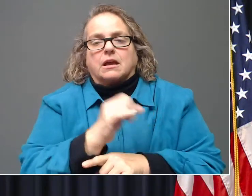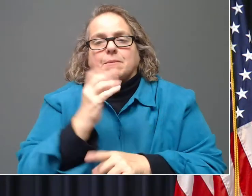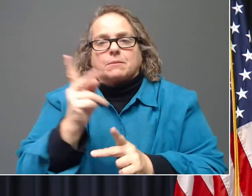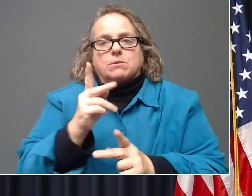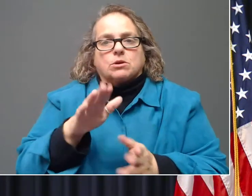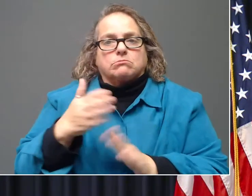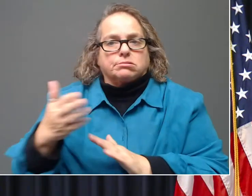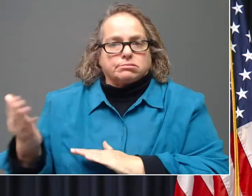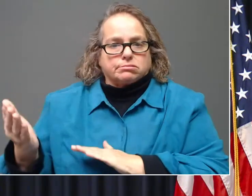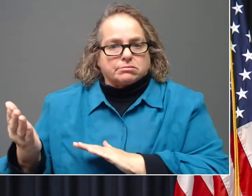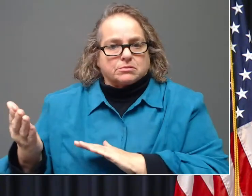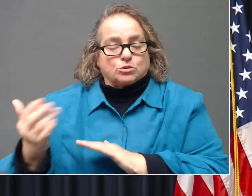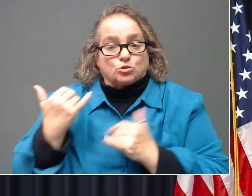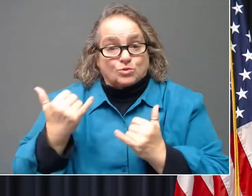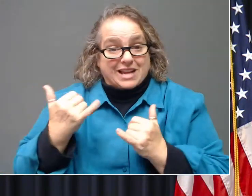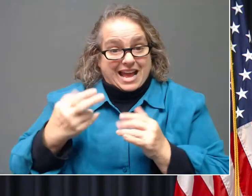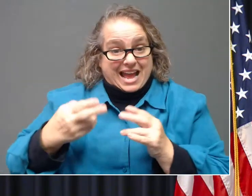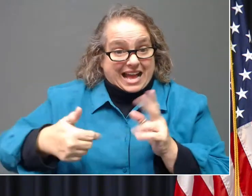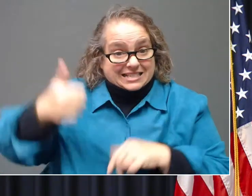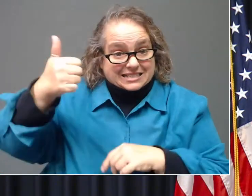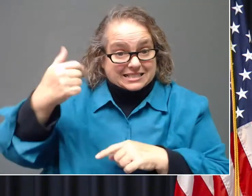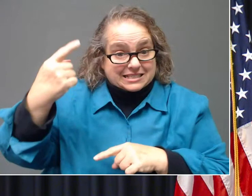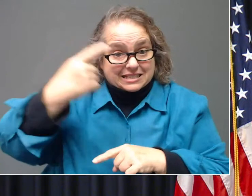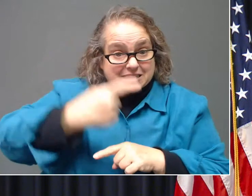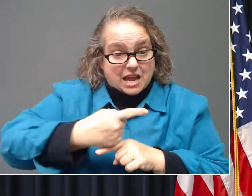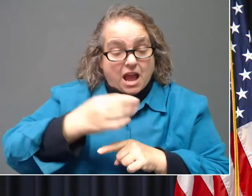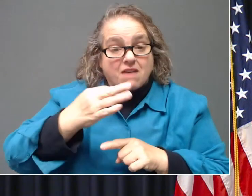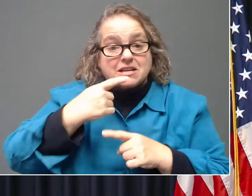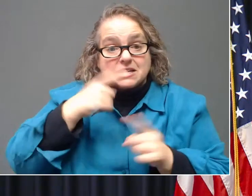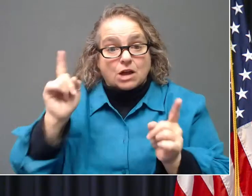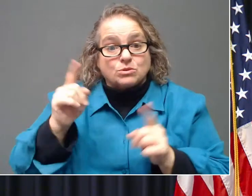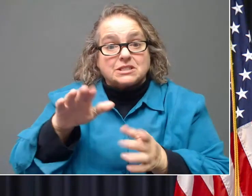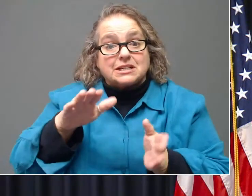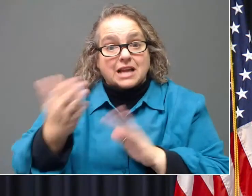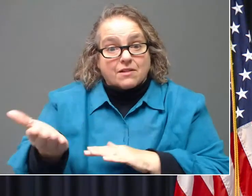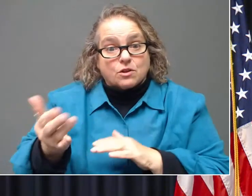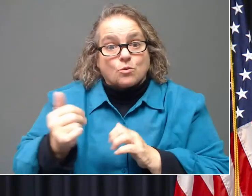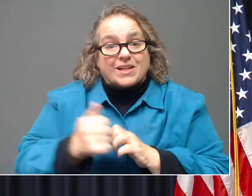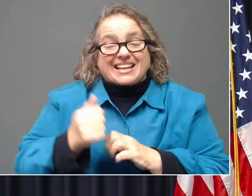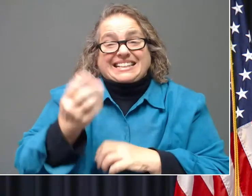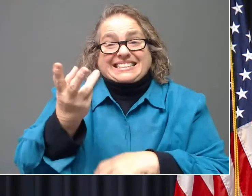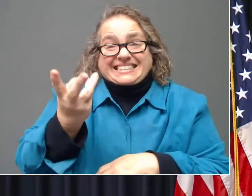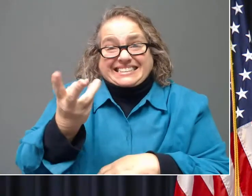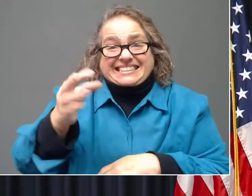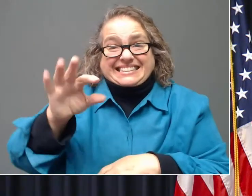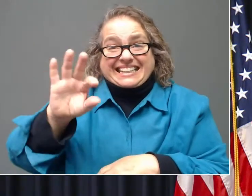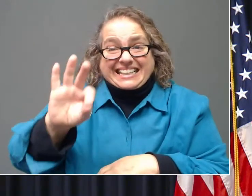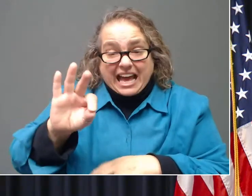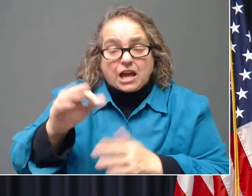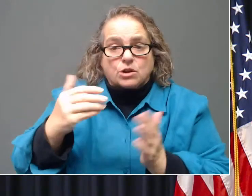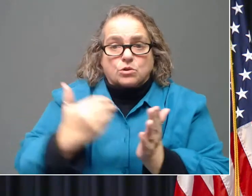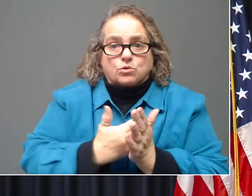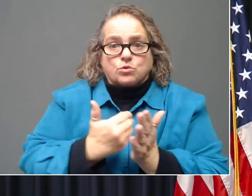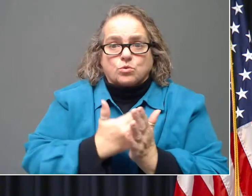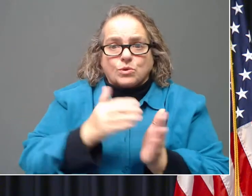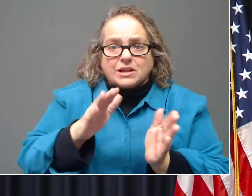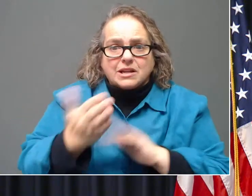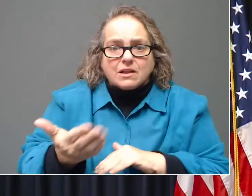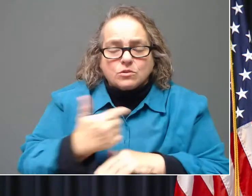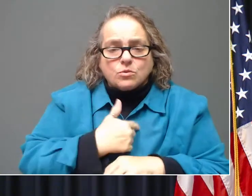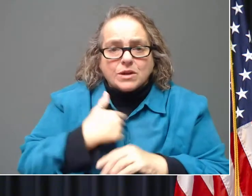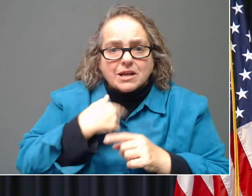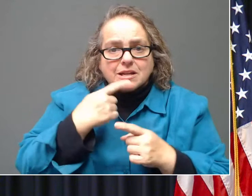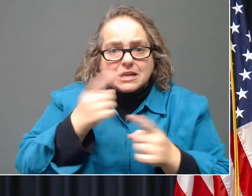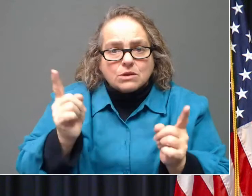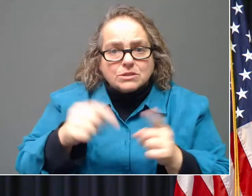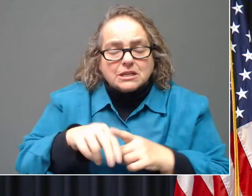our highest day of announced deaths, with 69 new deaths we're announcing in Kentucky to bring our